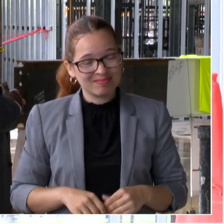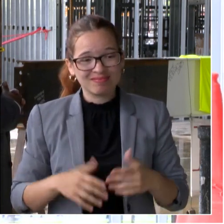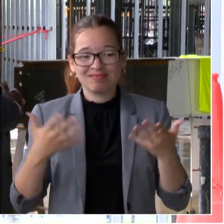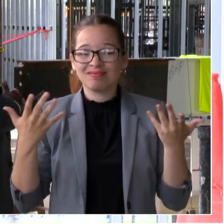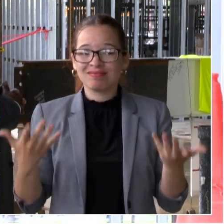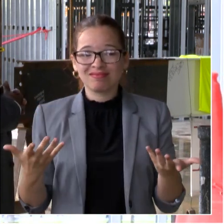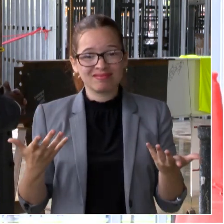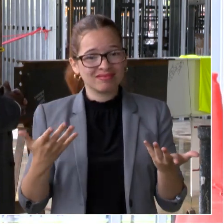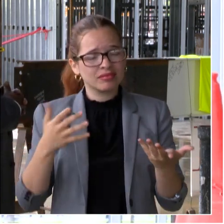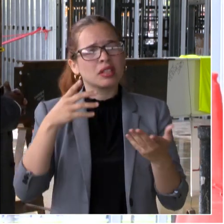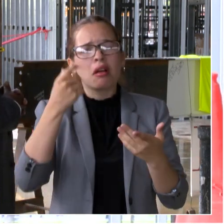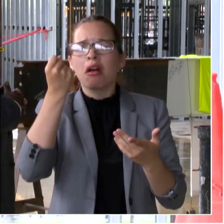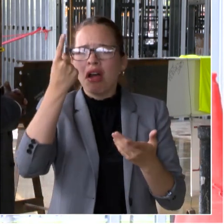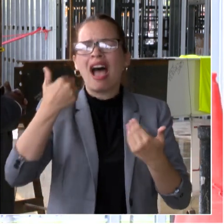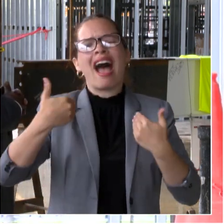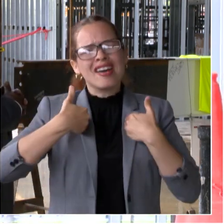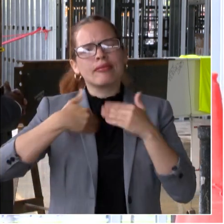Mann.